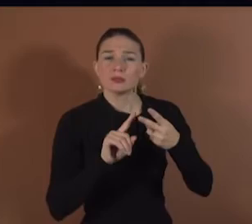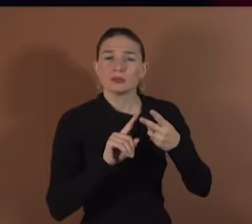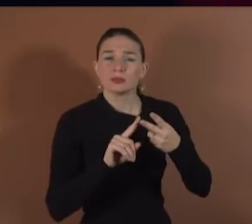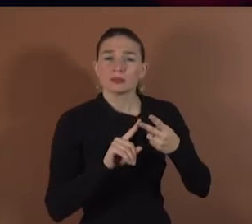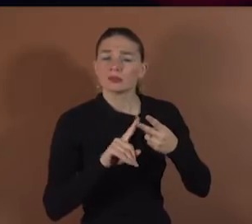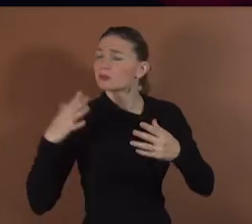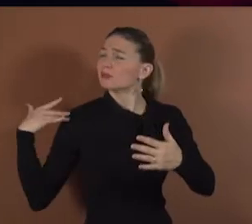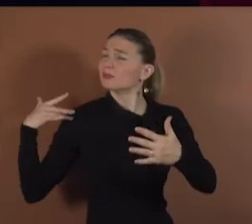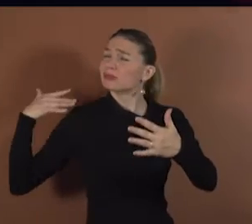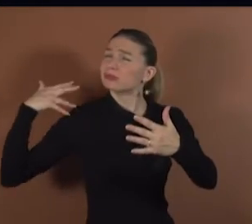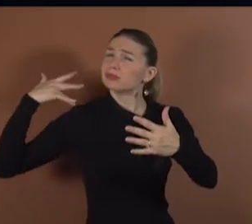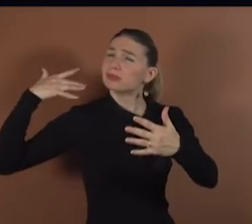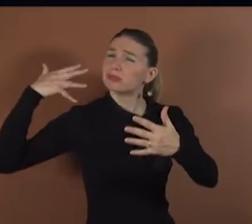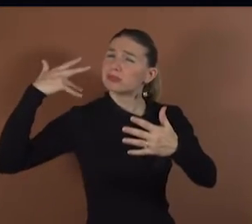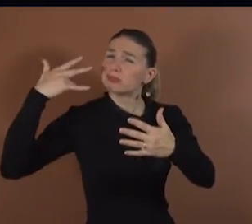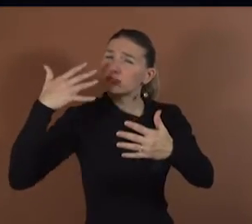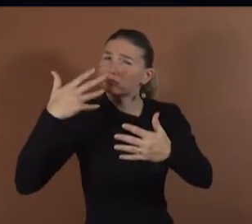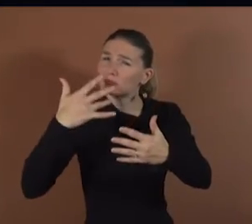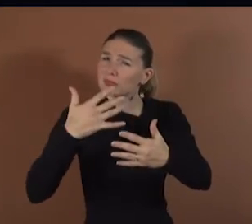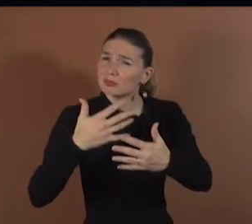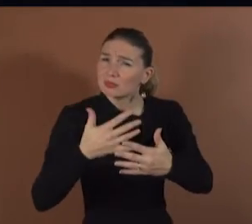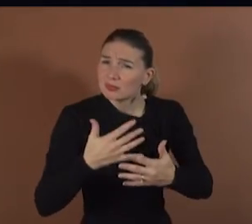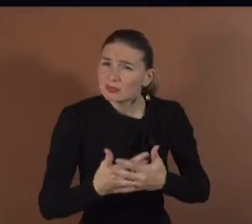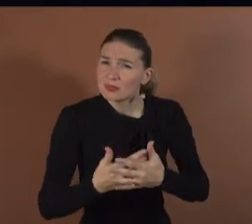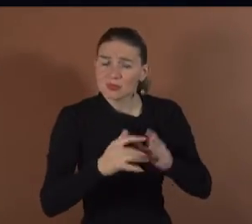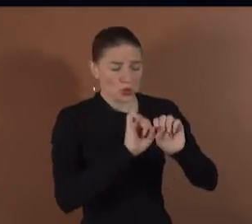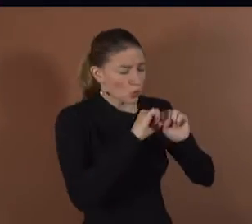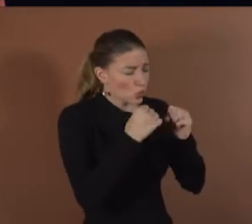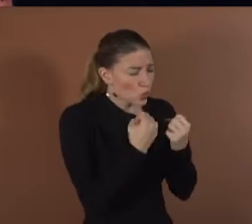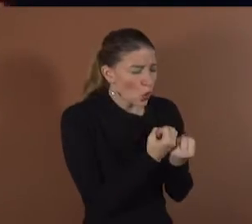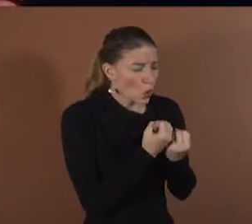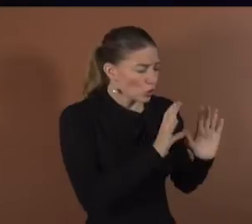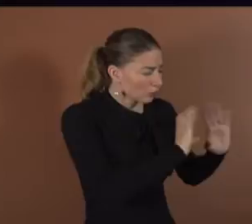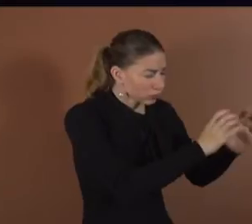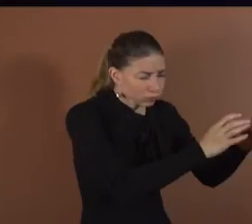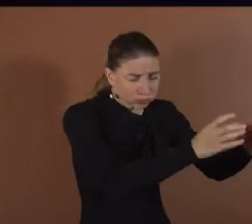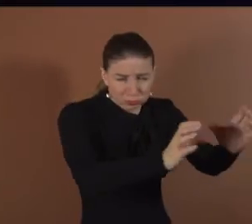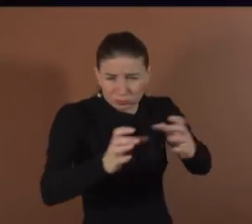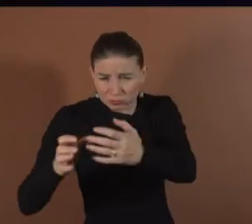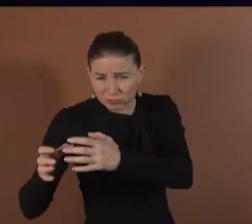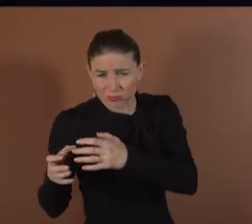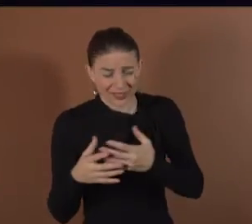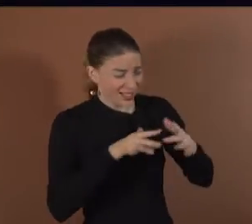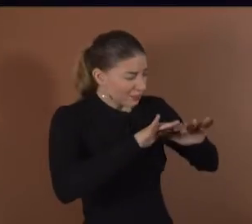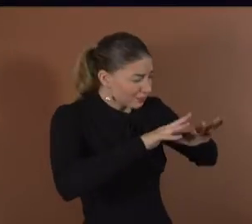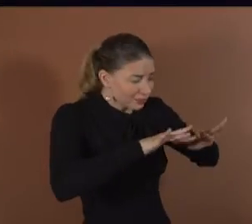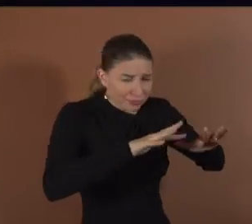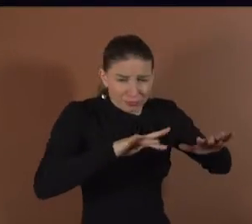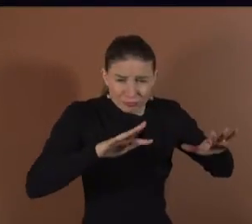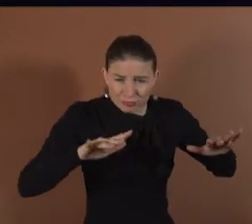never had such a diverse consensus of social forces that are now standing up to say we